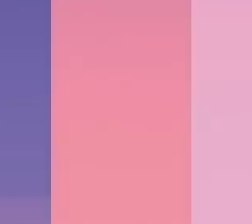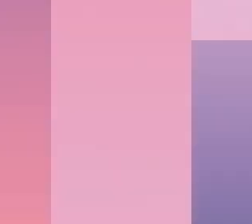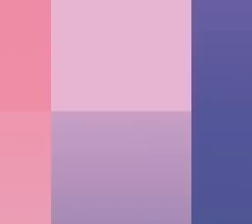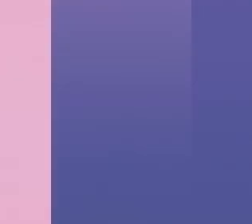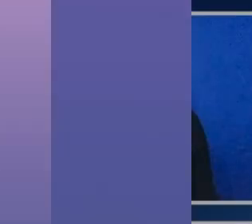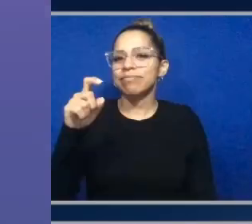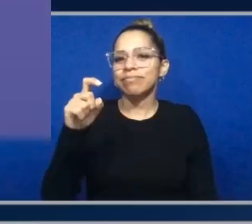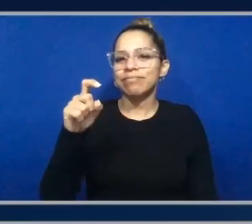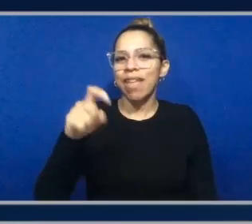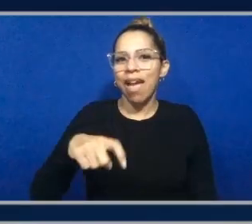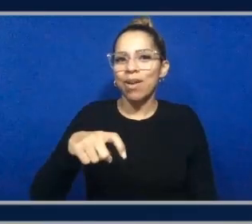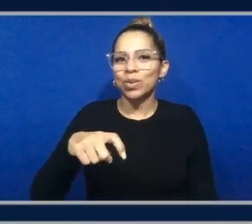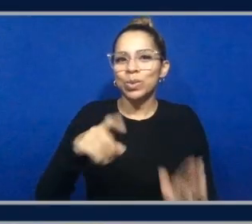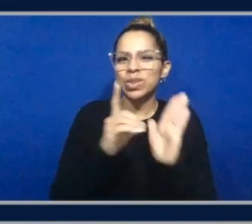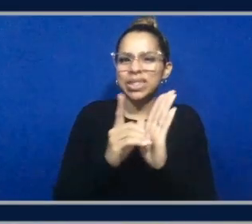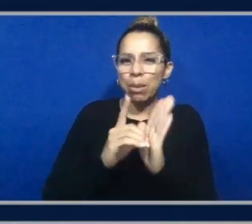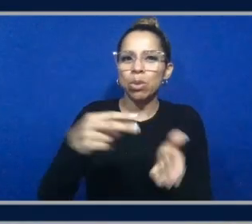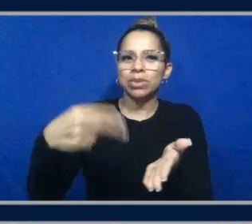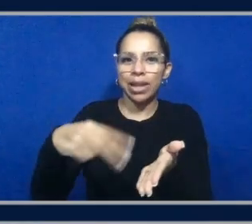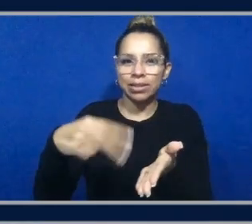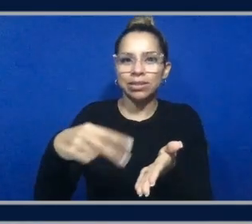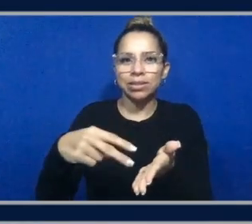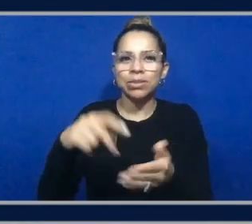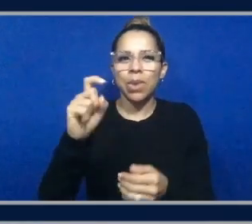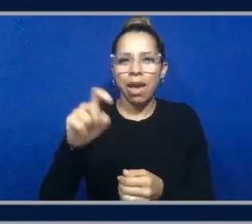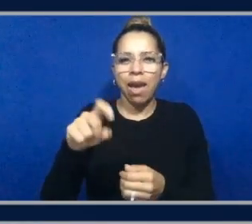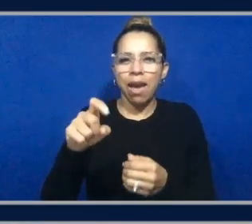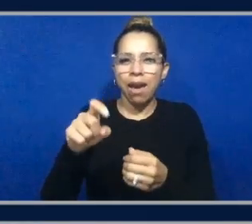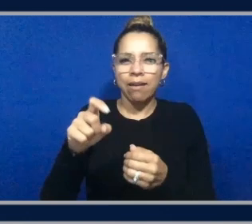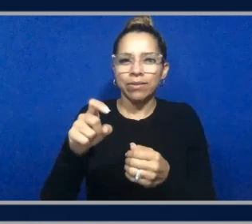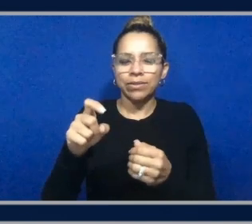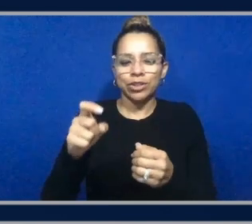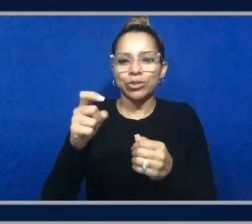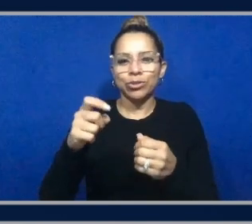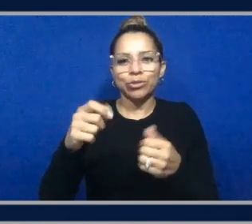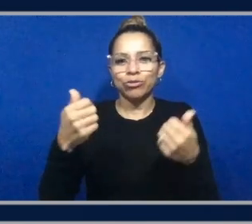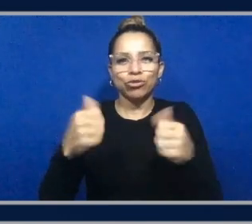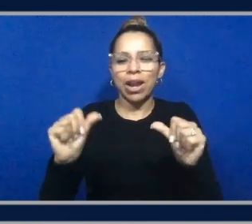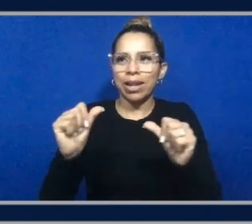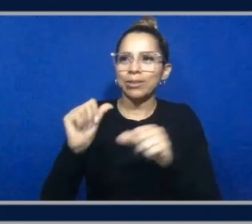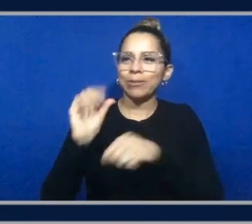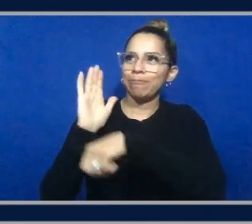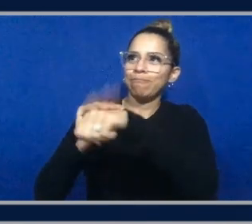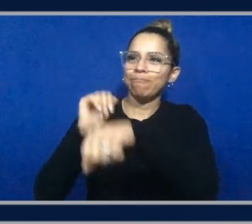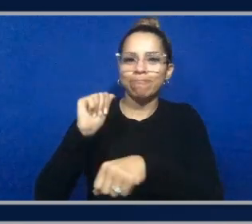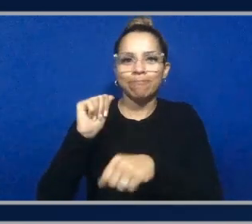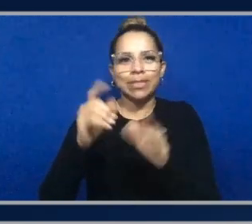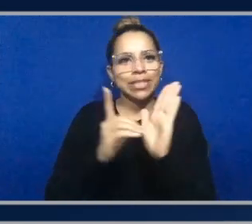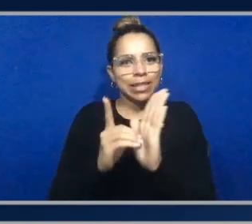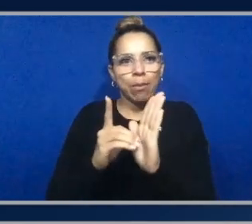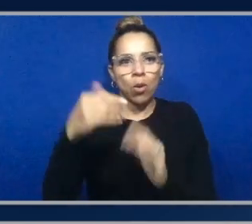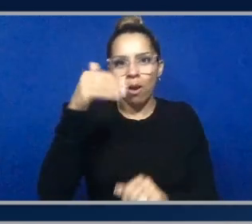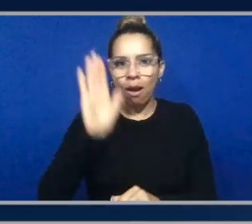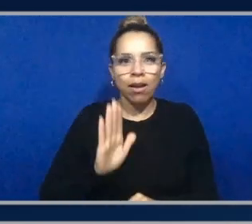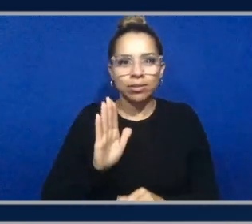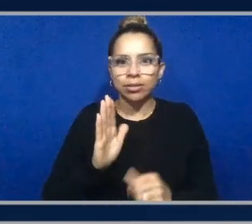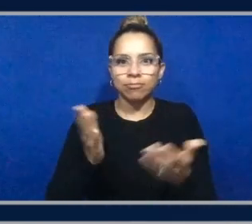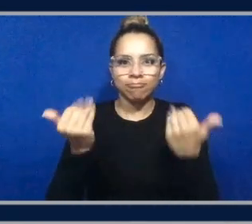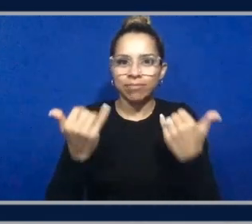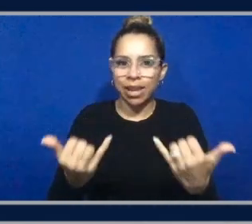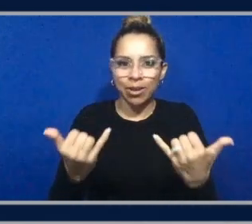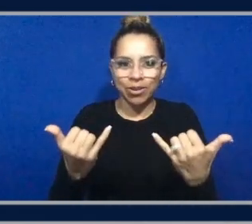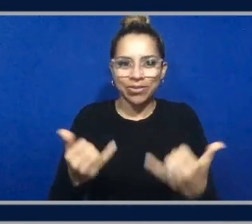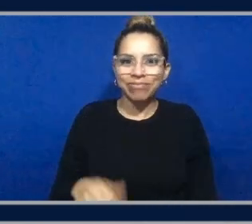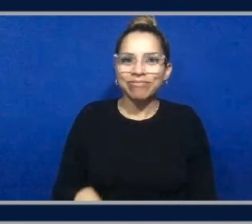We need to satiate the demo god since we are doing this live. I'm waiting for it. Well, yeah. Demo dance. I mean, I've generally had good